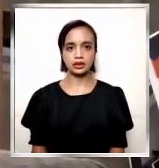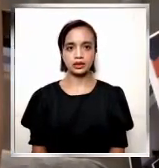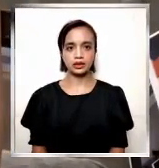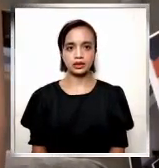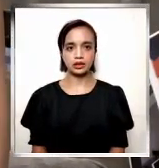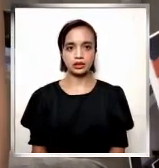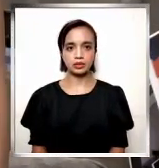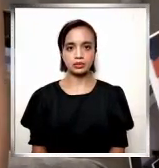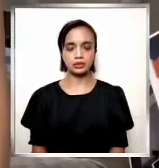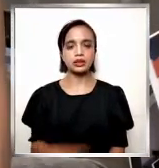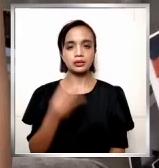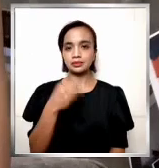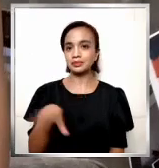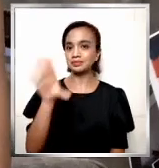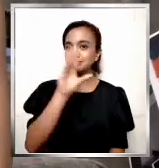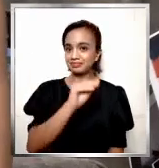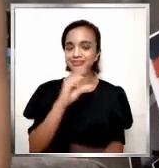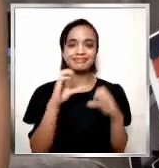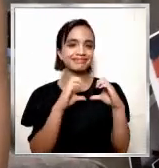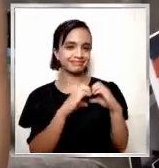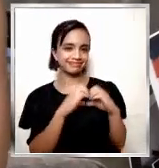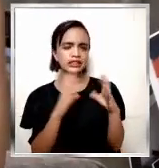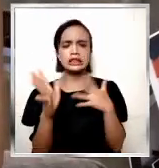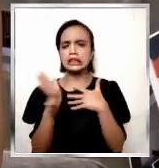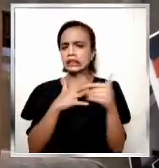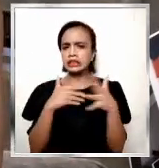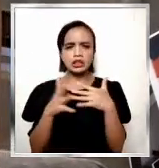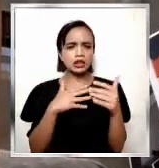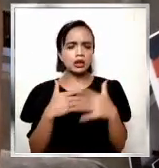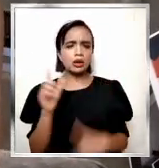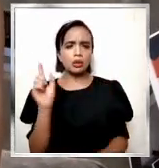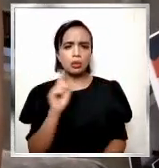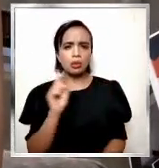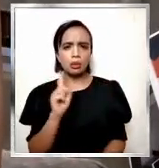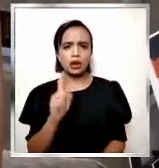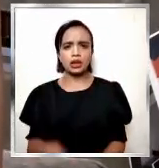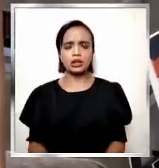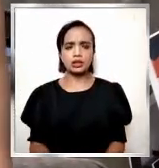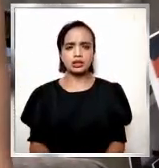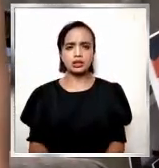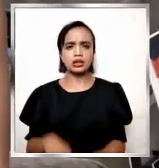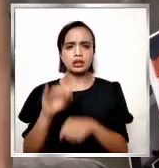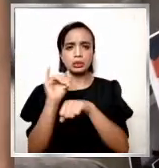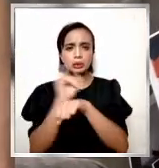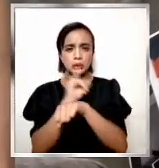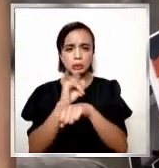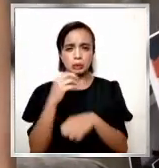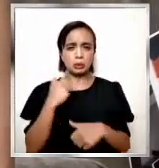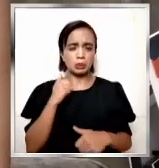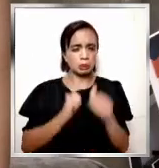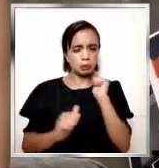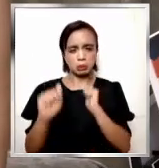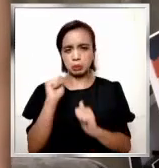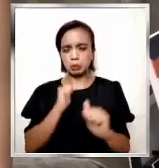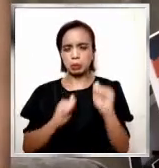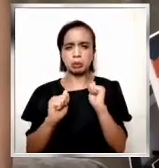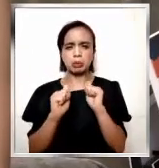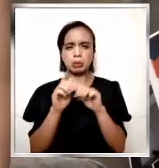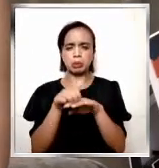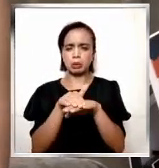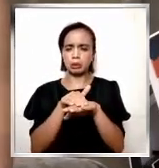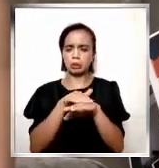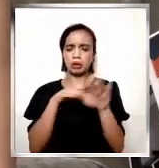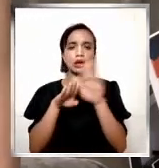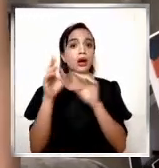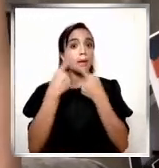Good evening mga kapuso! Kahit sa panahon na malaki ang pagbagal ng industriya ng entertainment, buong tapang na inilunsad ng Kapuso